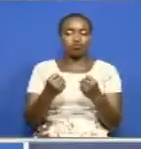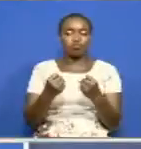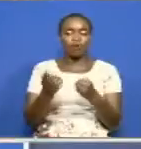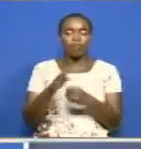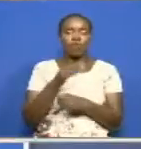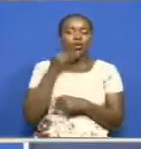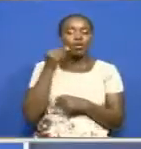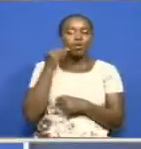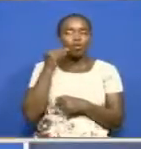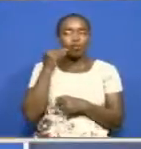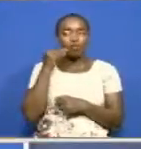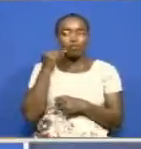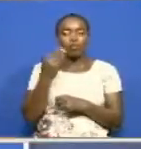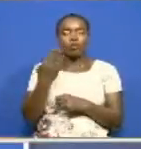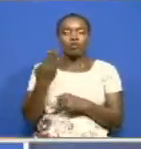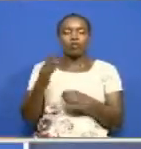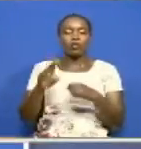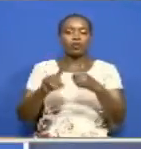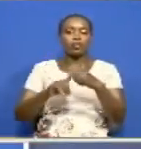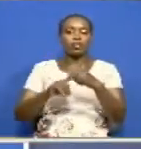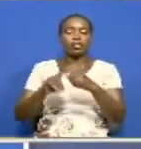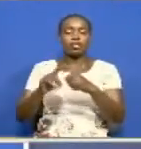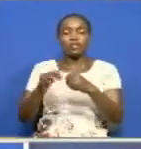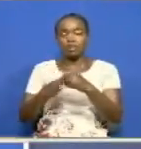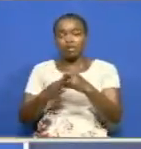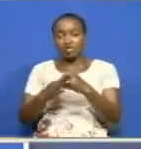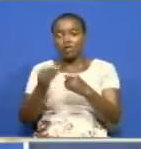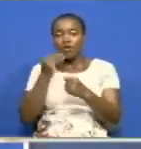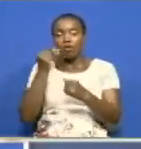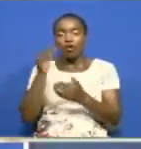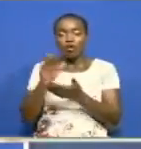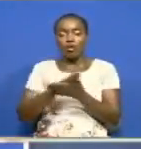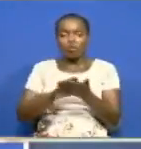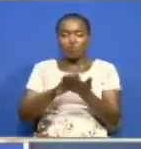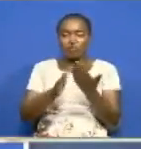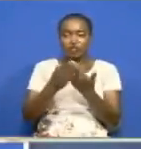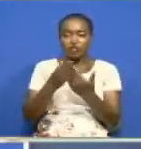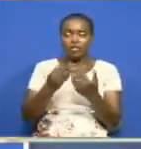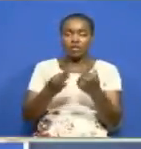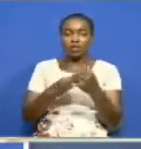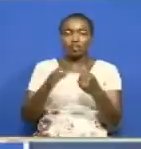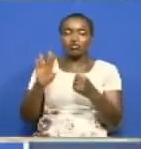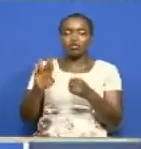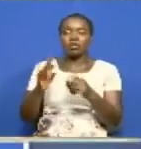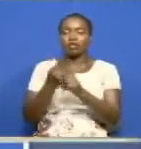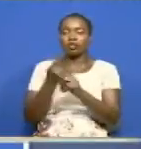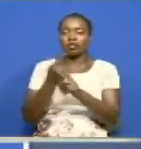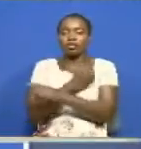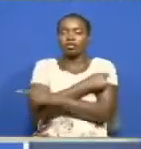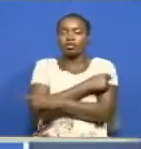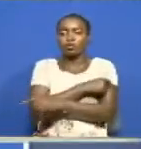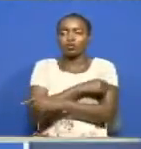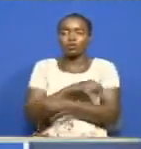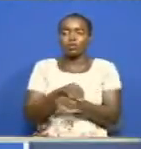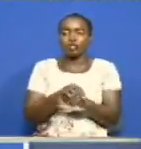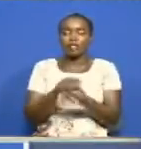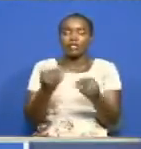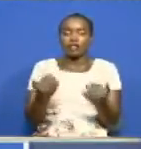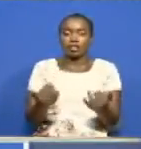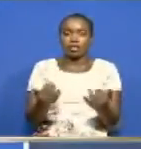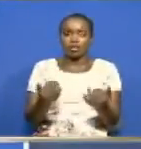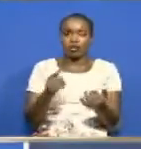discharged, 468 from home-based care program and 84 from the various health facilities. Currently,